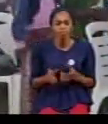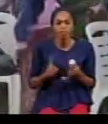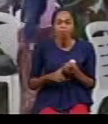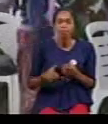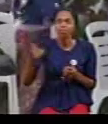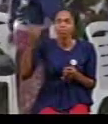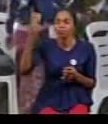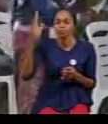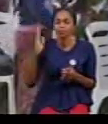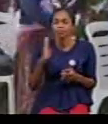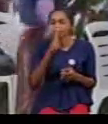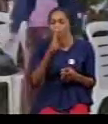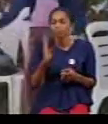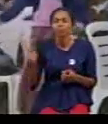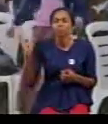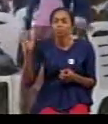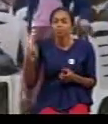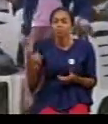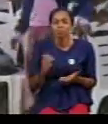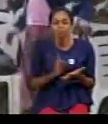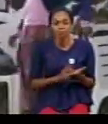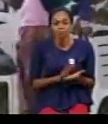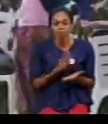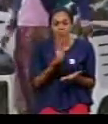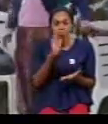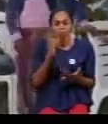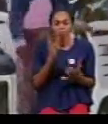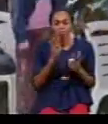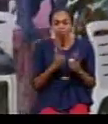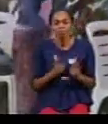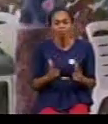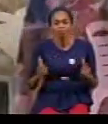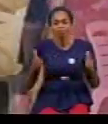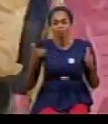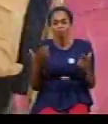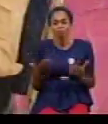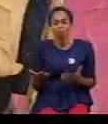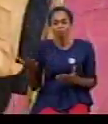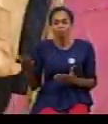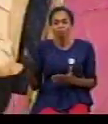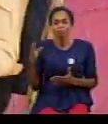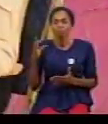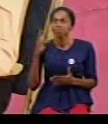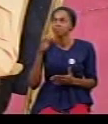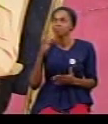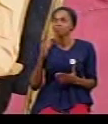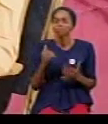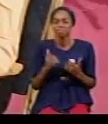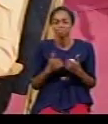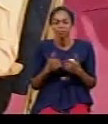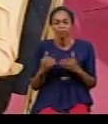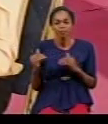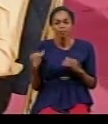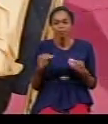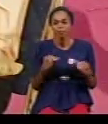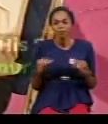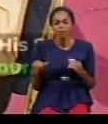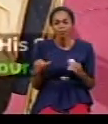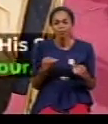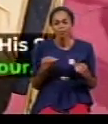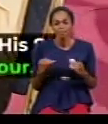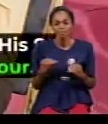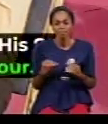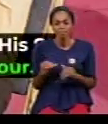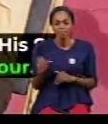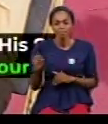God be the glory. Great is he has